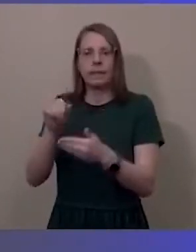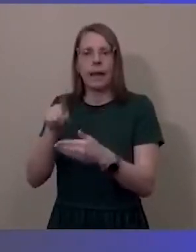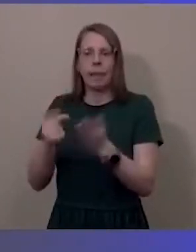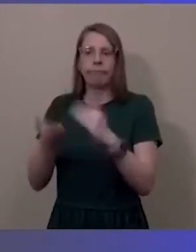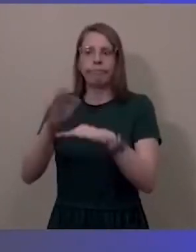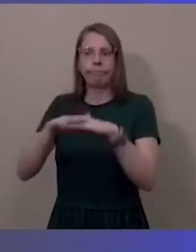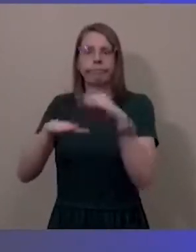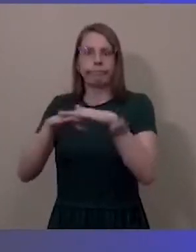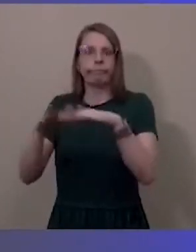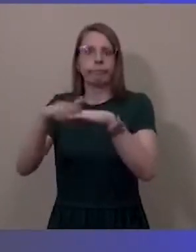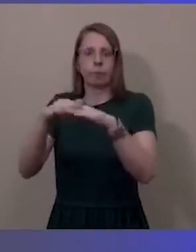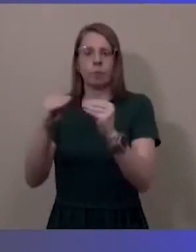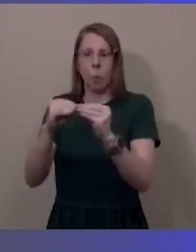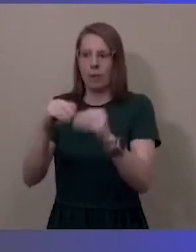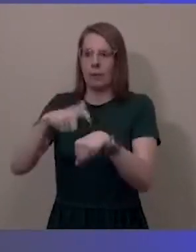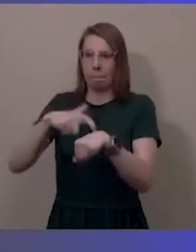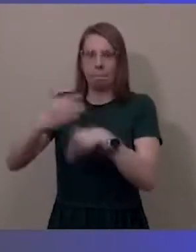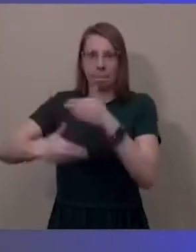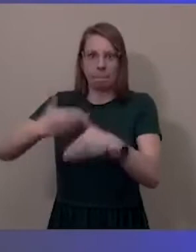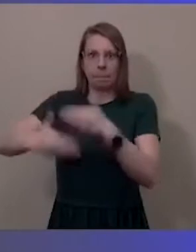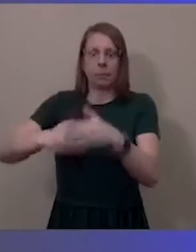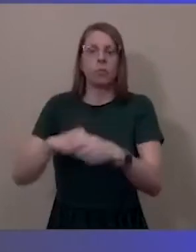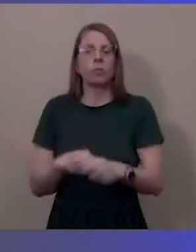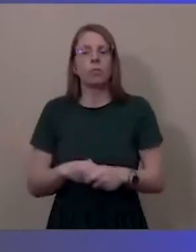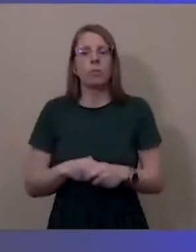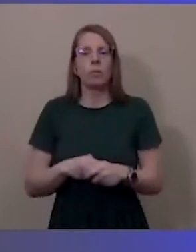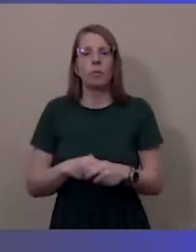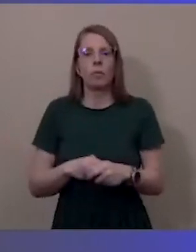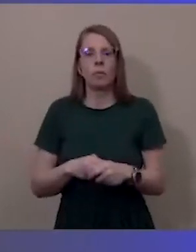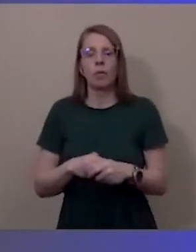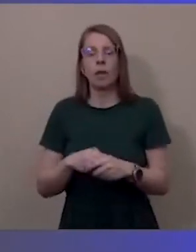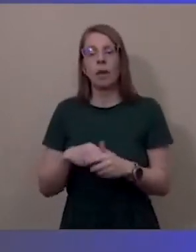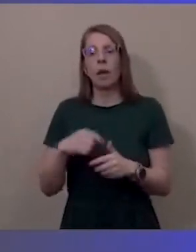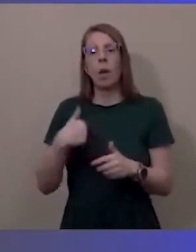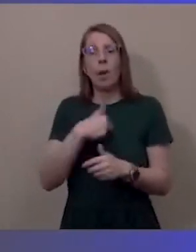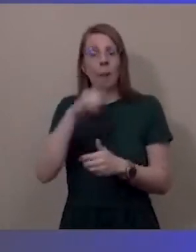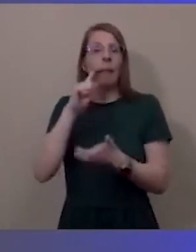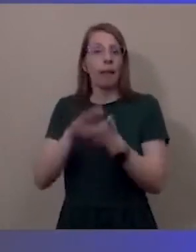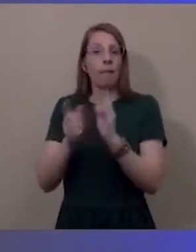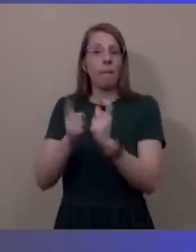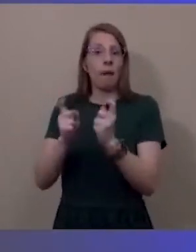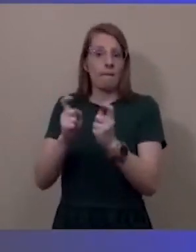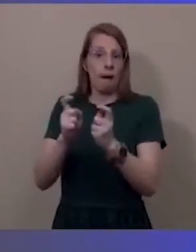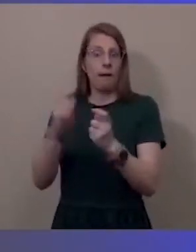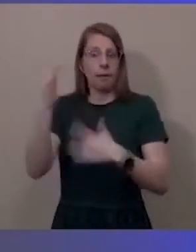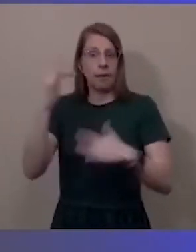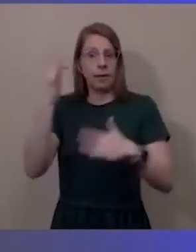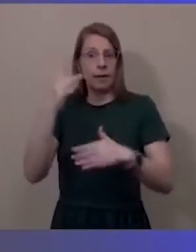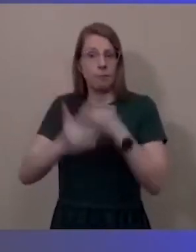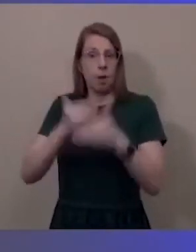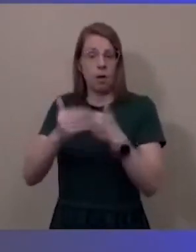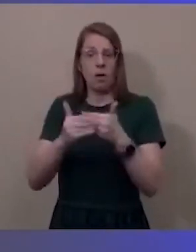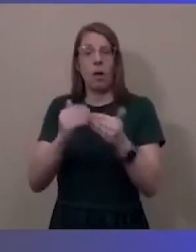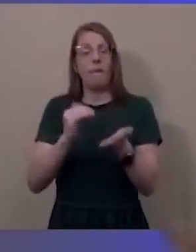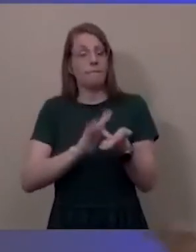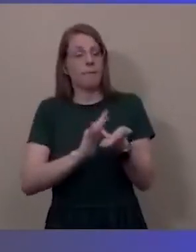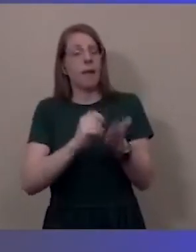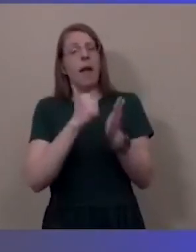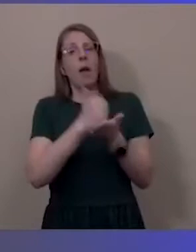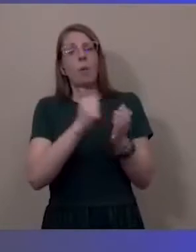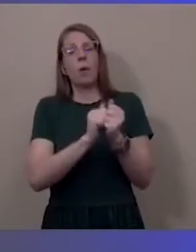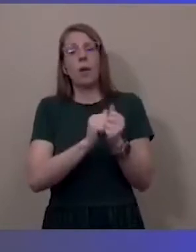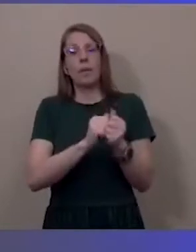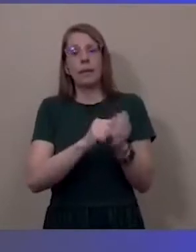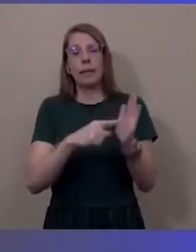of drugs that we believe may modify the disease process. What we have right now is drugs that help the symptoms. What we've been working on